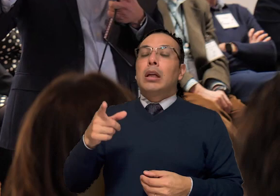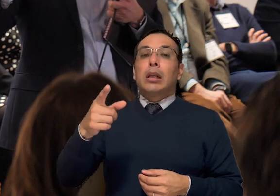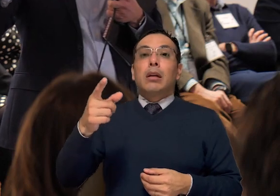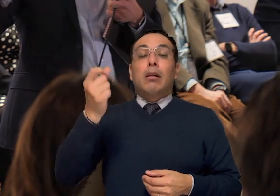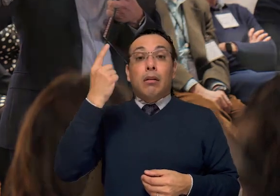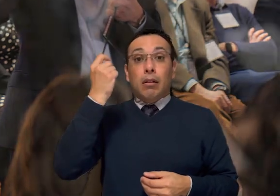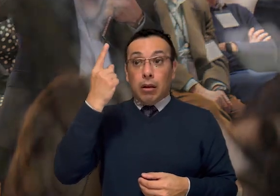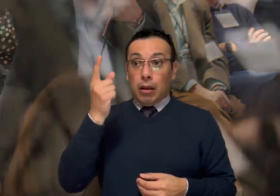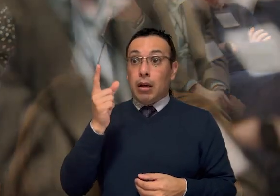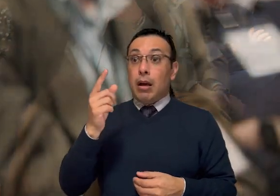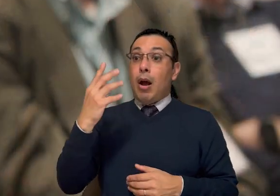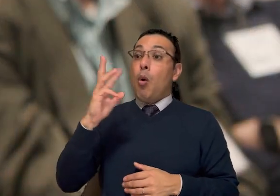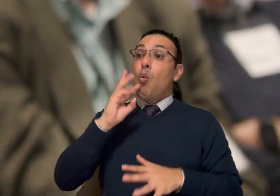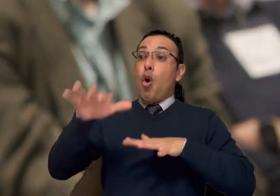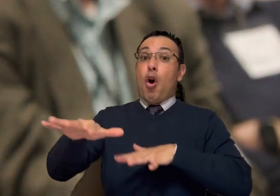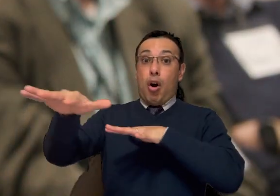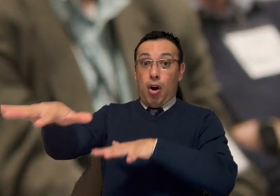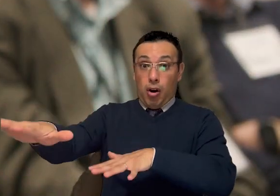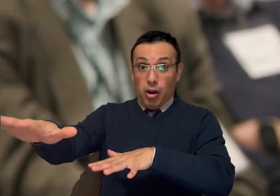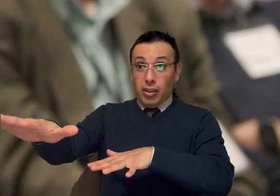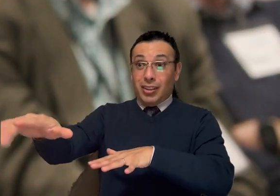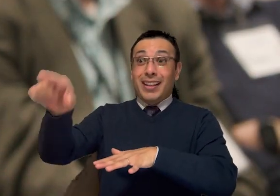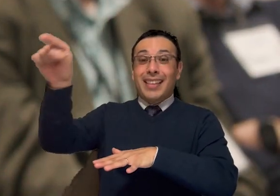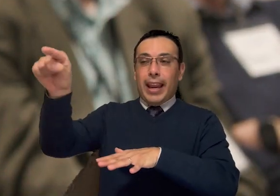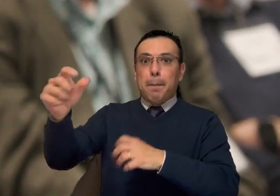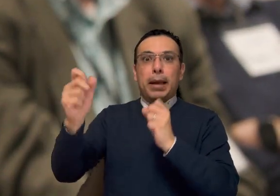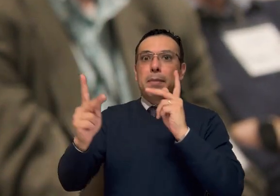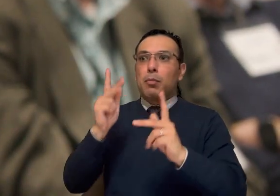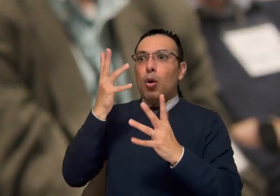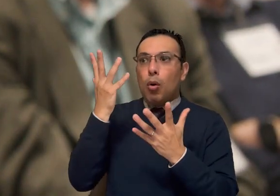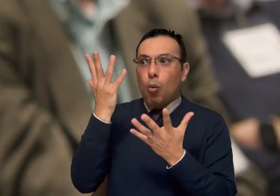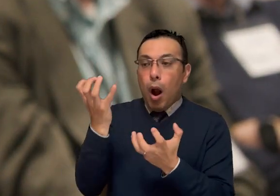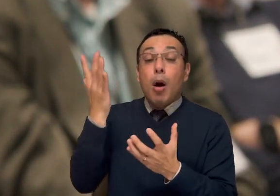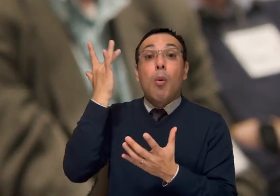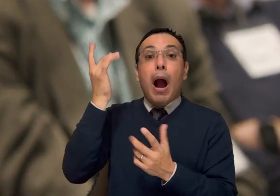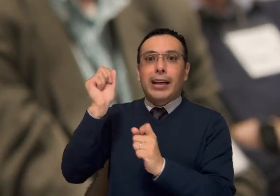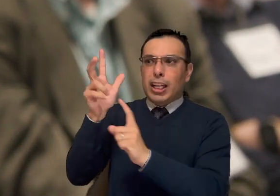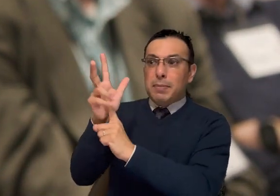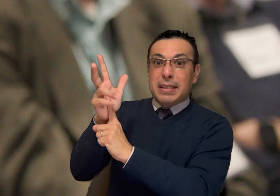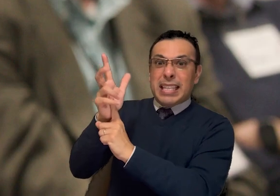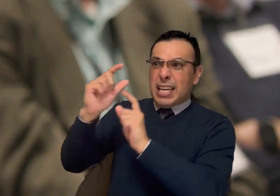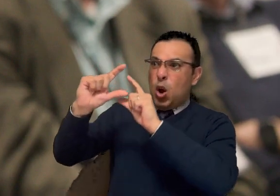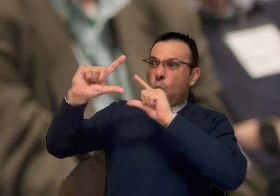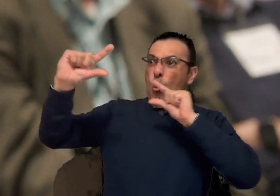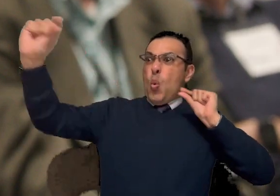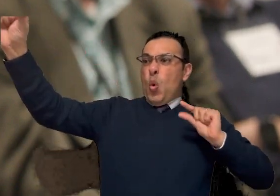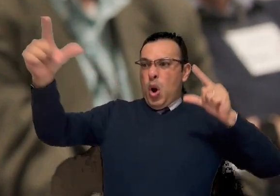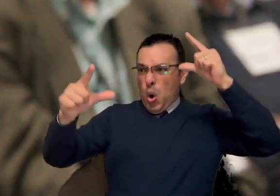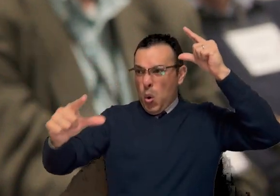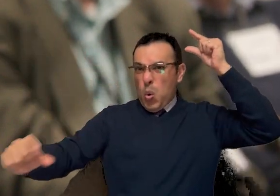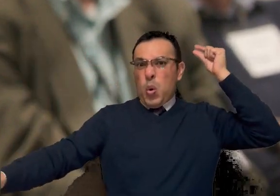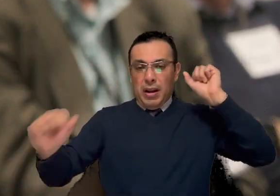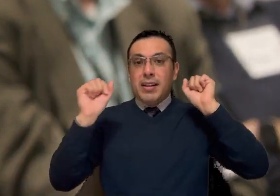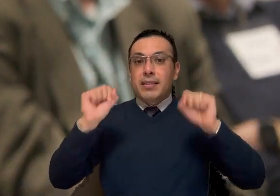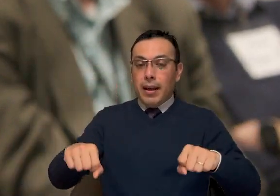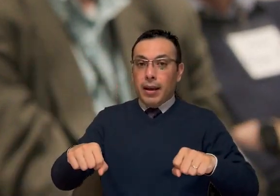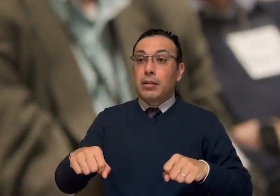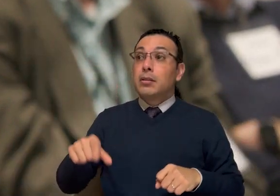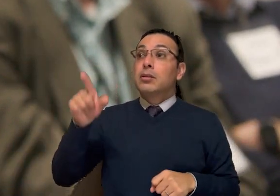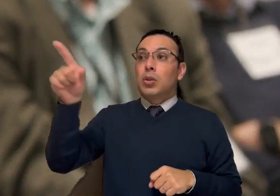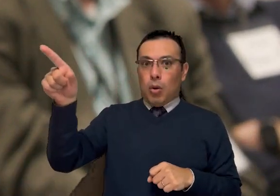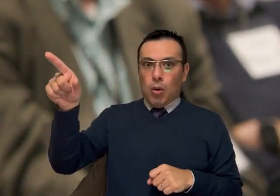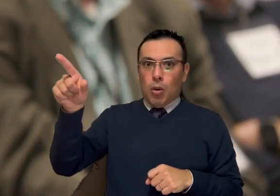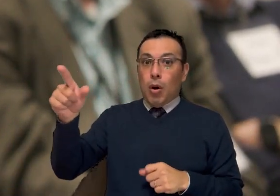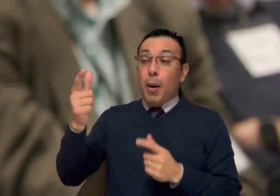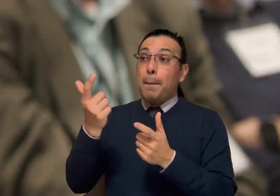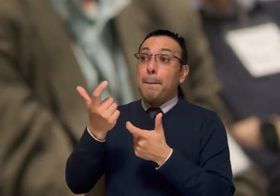to onshore wind, because you can go so much bigger, the power you generate is exponential, is a curve as opposed to linear for the